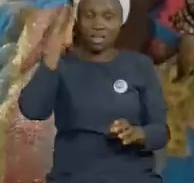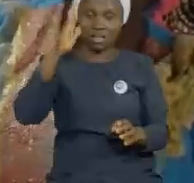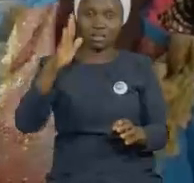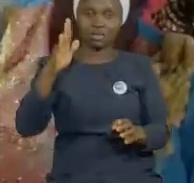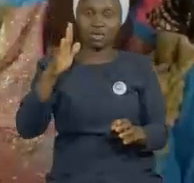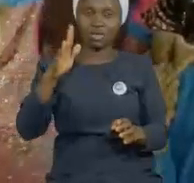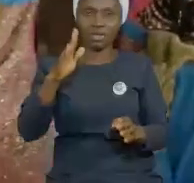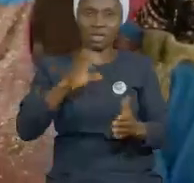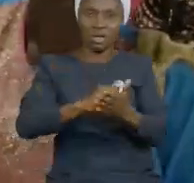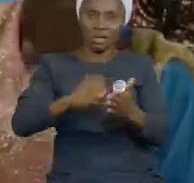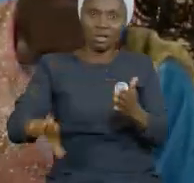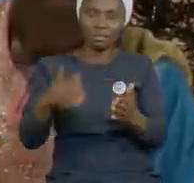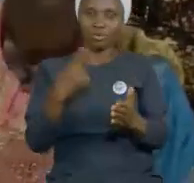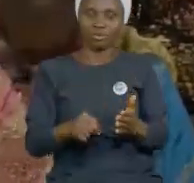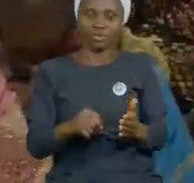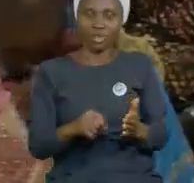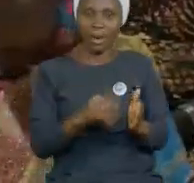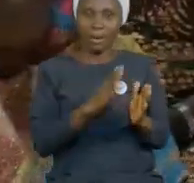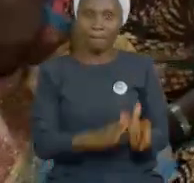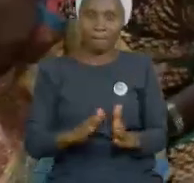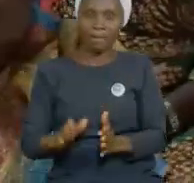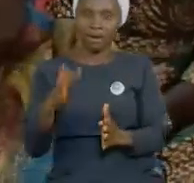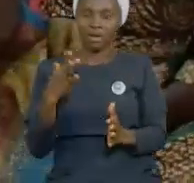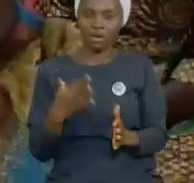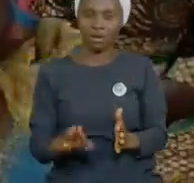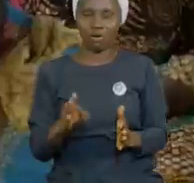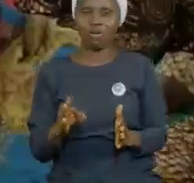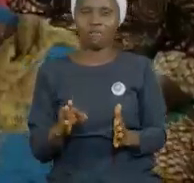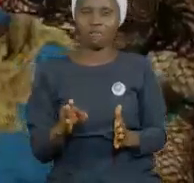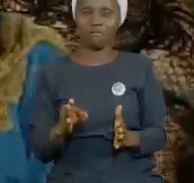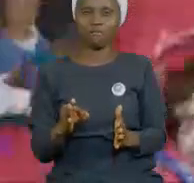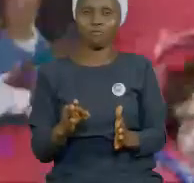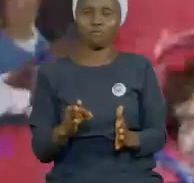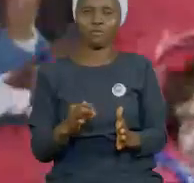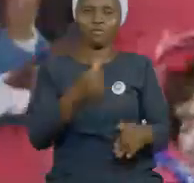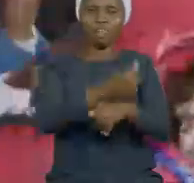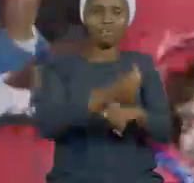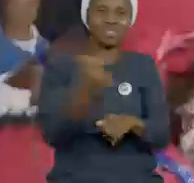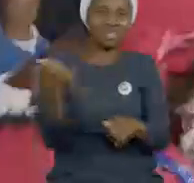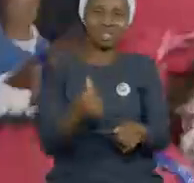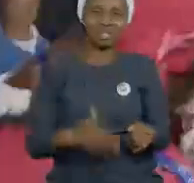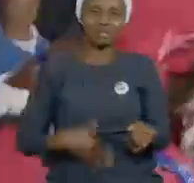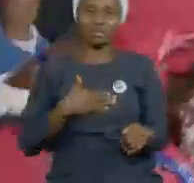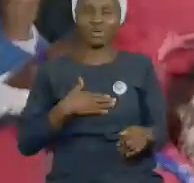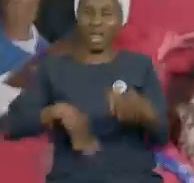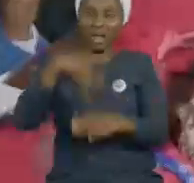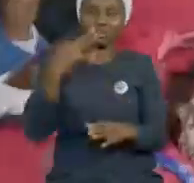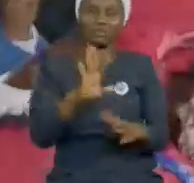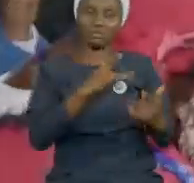plan of harassing anybody out of your heart.